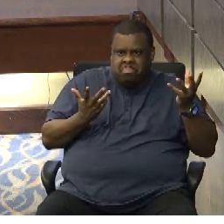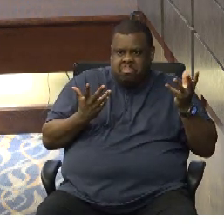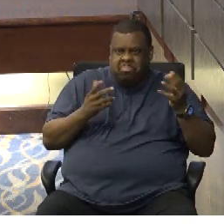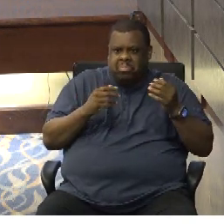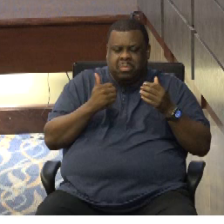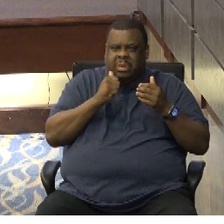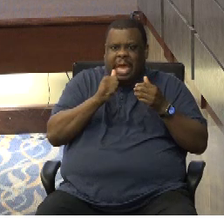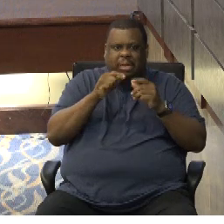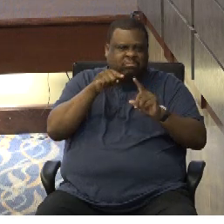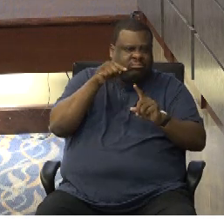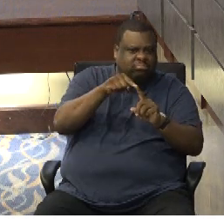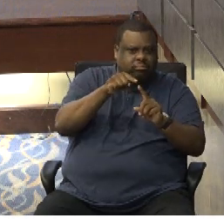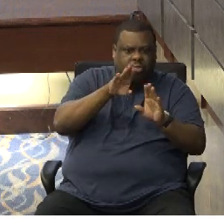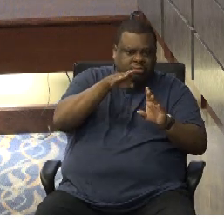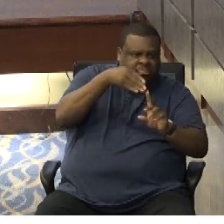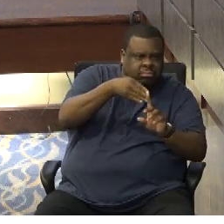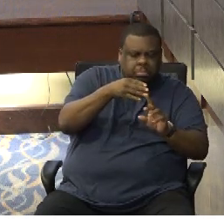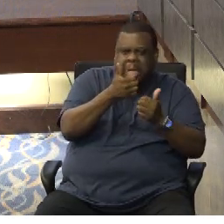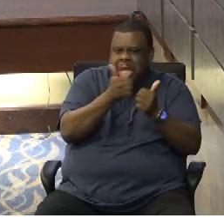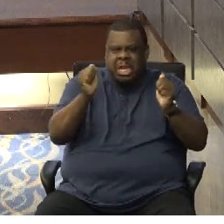project.